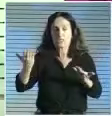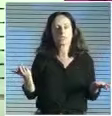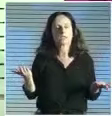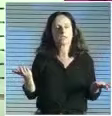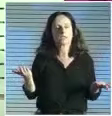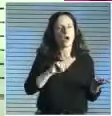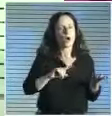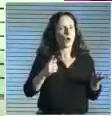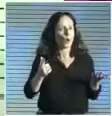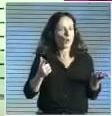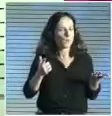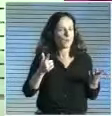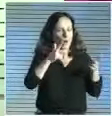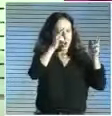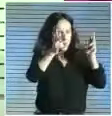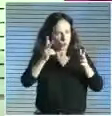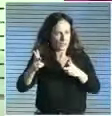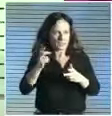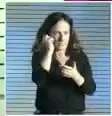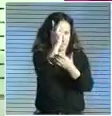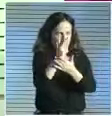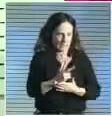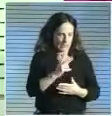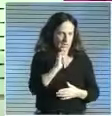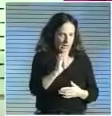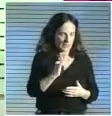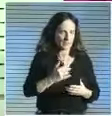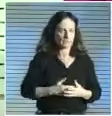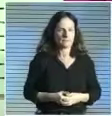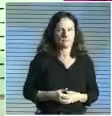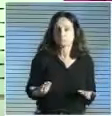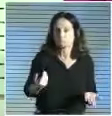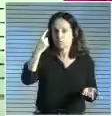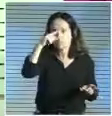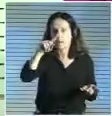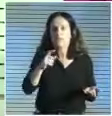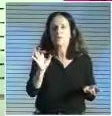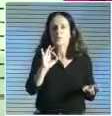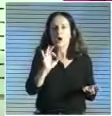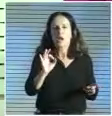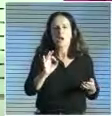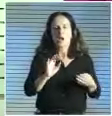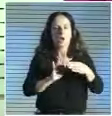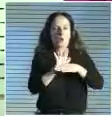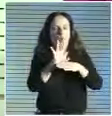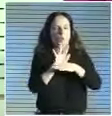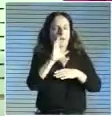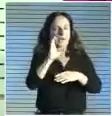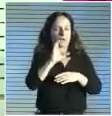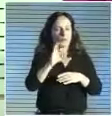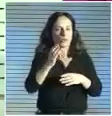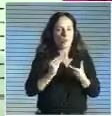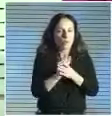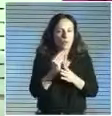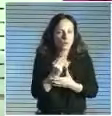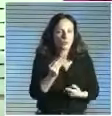that has existed out there is getting our arms around what is the embodied carbon of products. And what is available that's far more